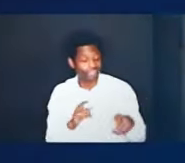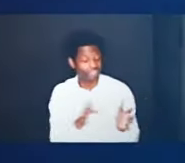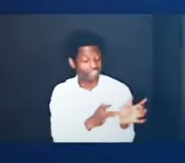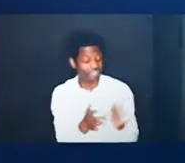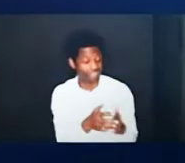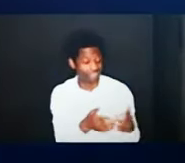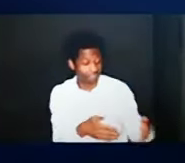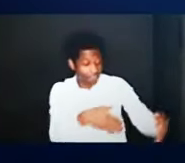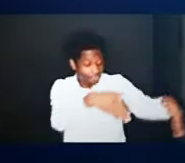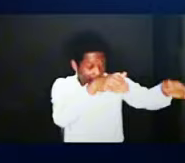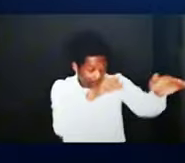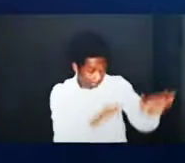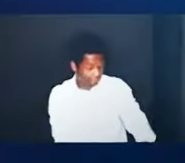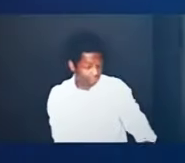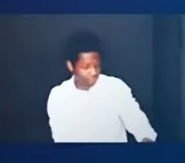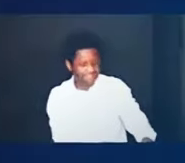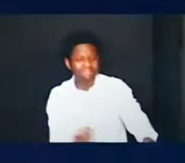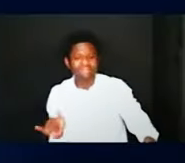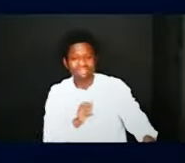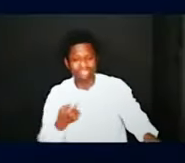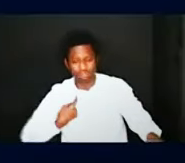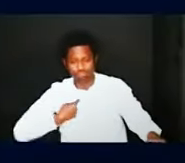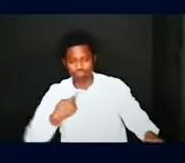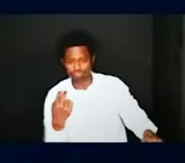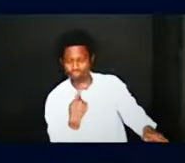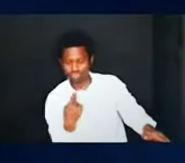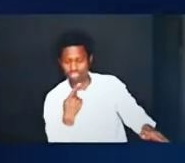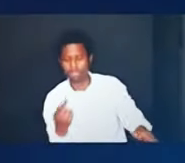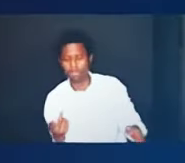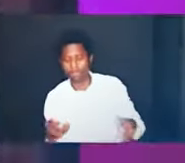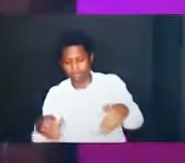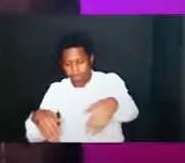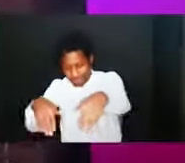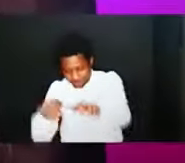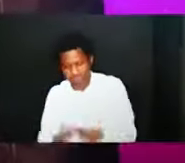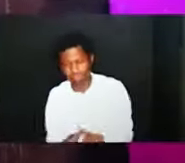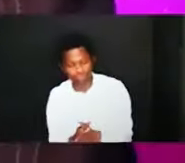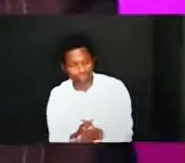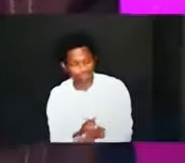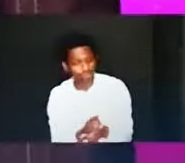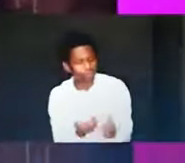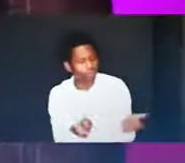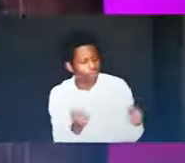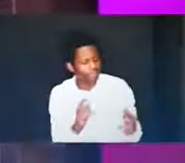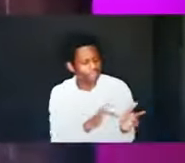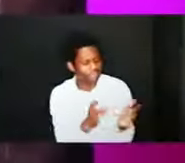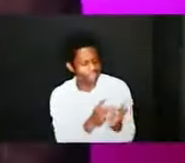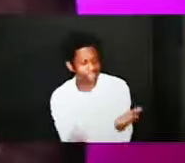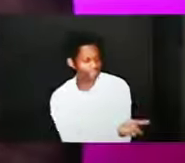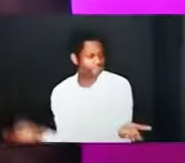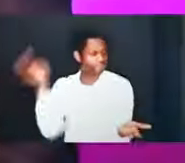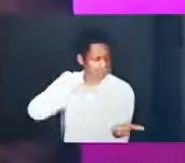we were buried when he was raised we were raised